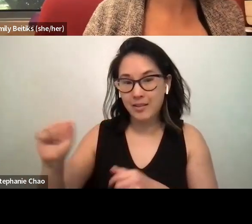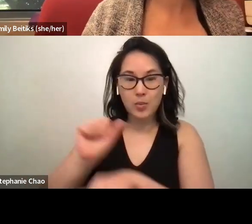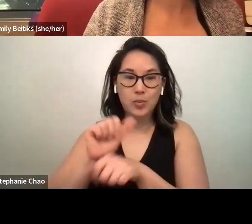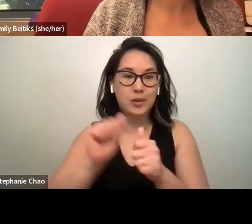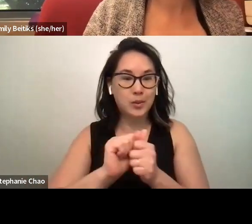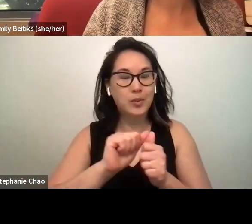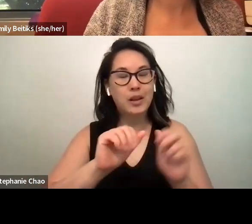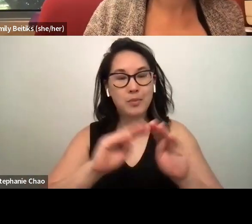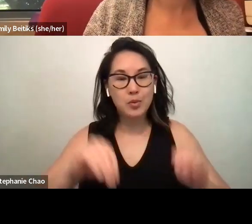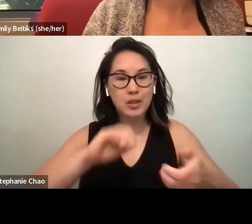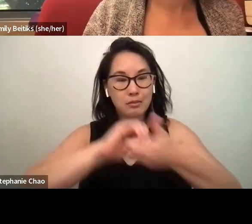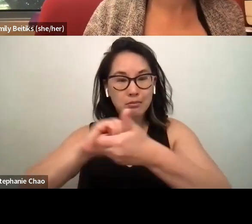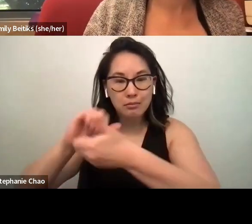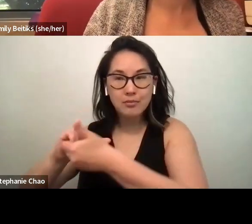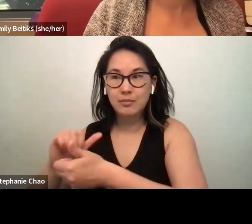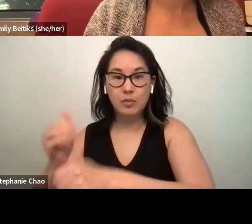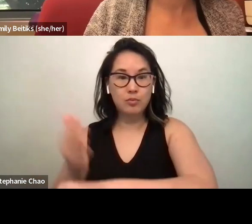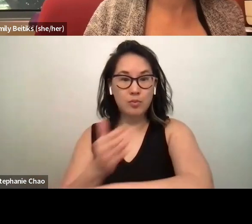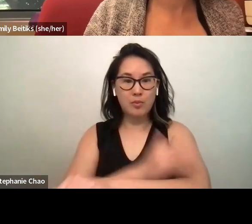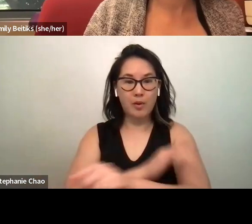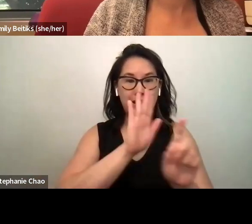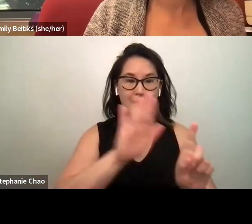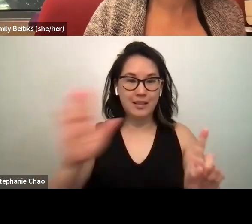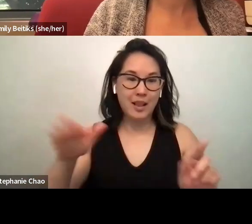to improve their access. Now